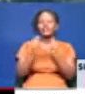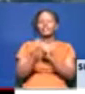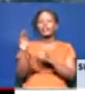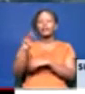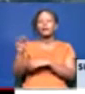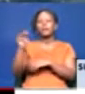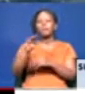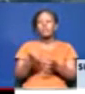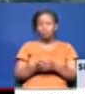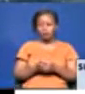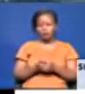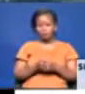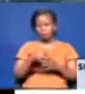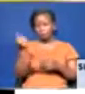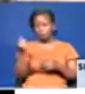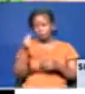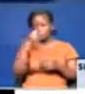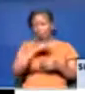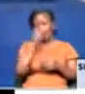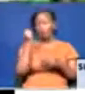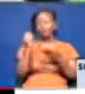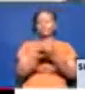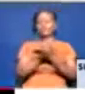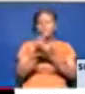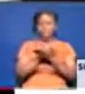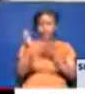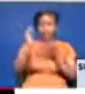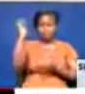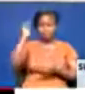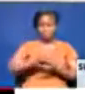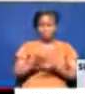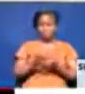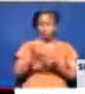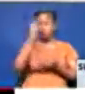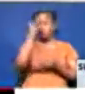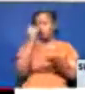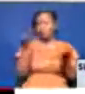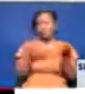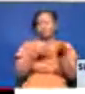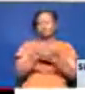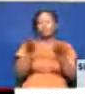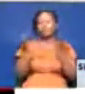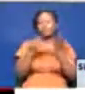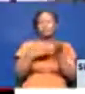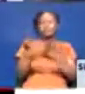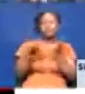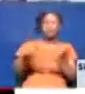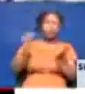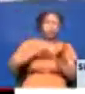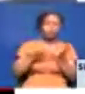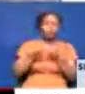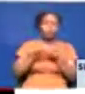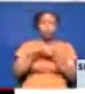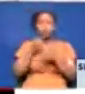the private sector activity shrunk for the fourth month in a row due to rising inflation and uncertainty around next week's election.